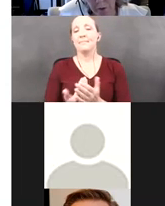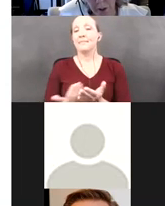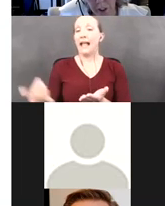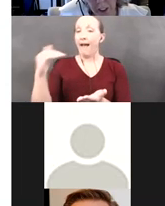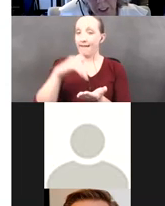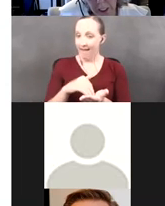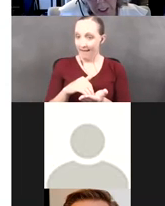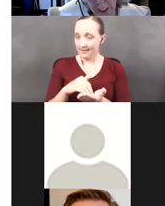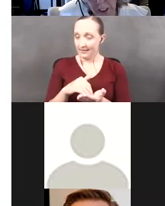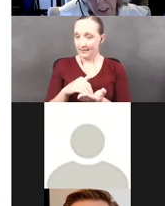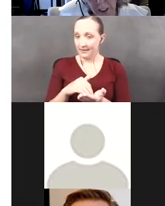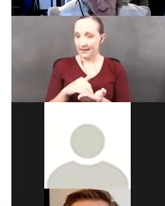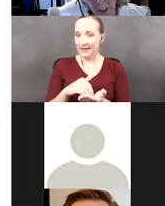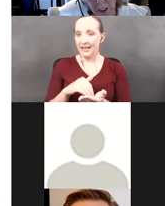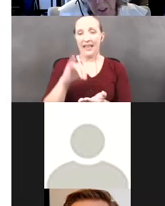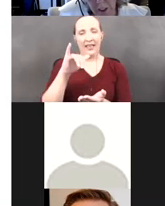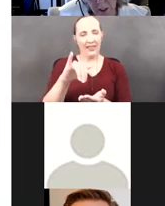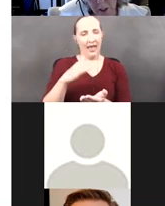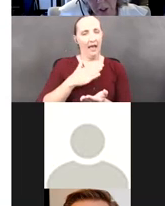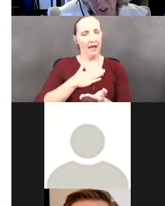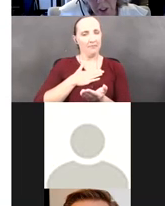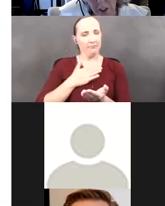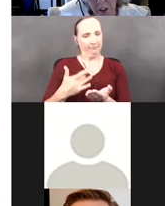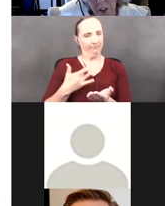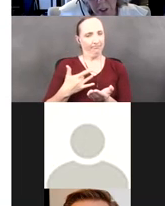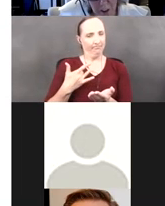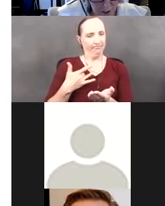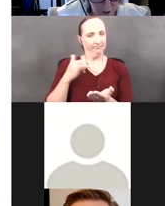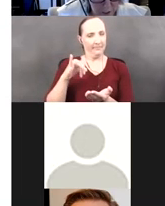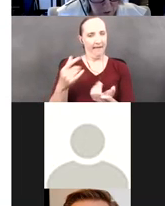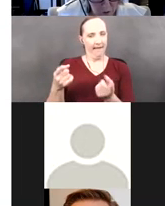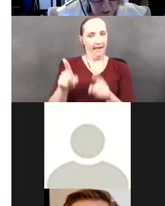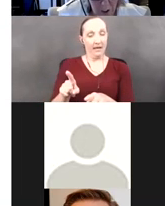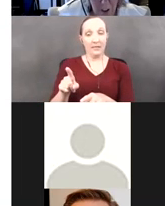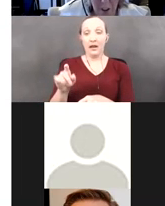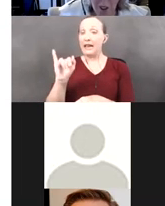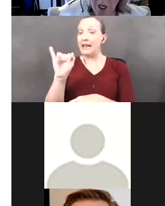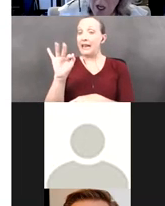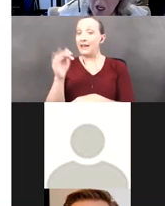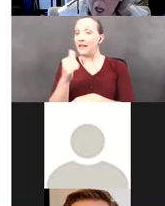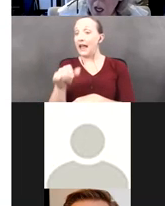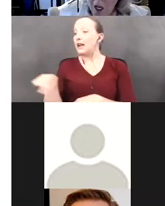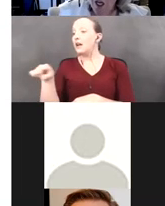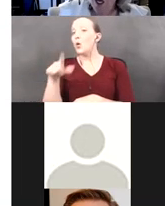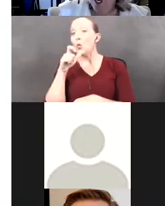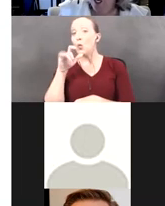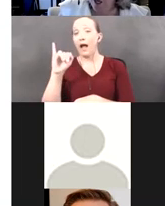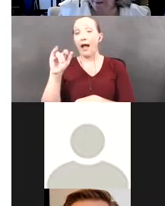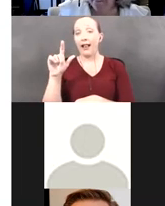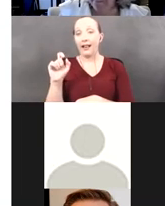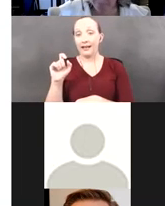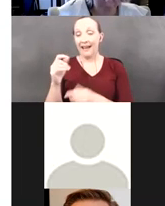again, Otra that's vez. what I believe is Eso es happening. lo que If anyone pienso que from está ILE pasando. has Si a alguien different de ILE perspective sabe as otra to